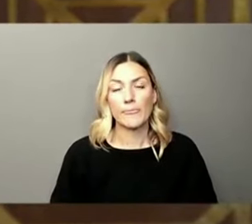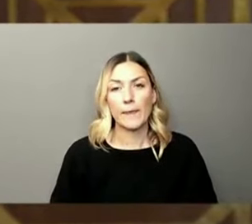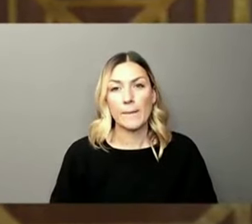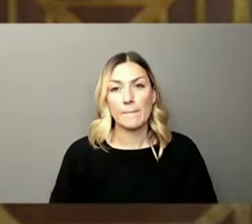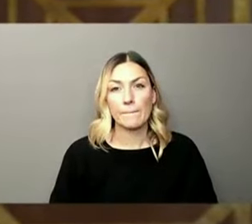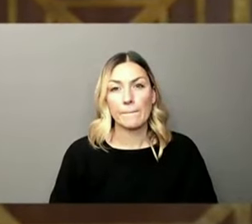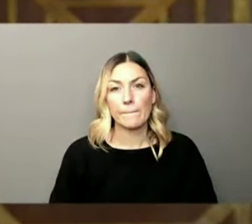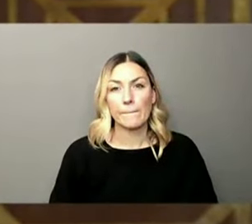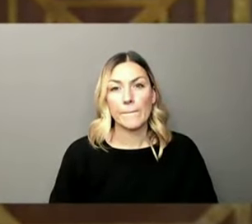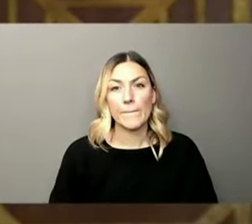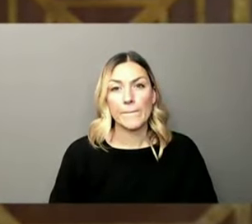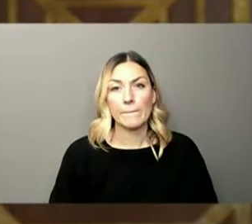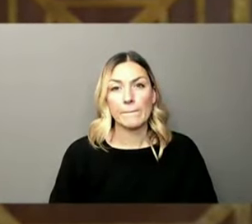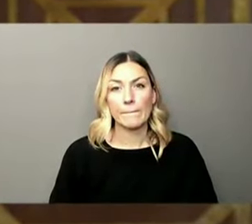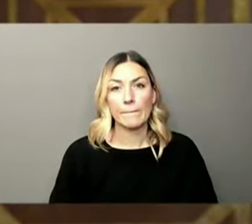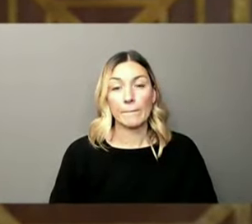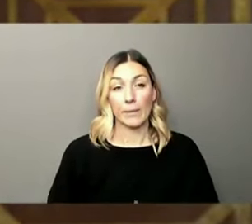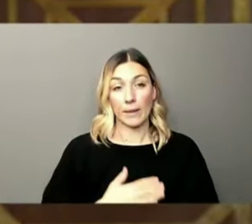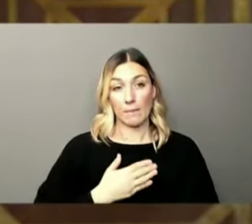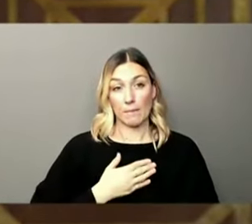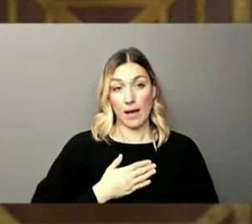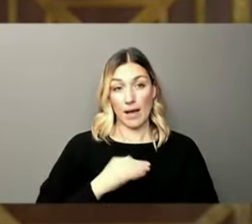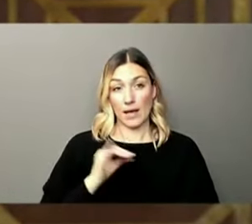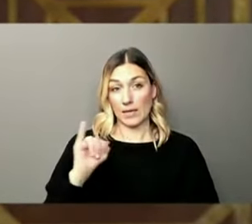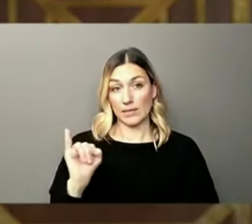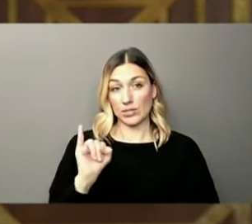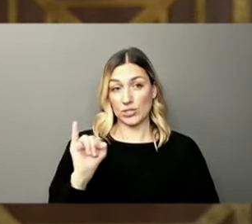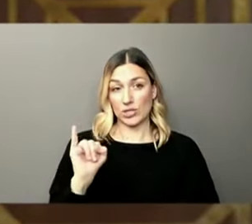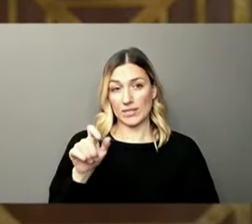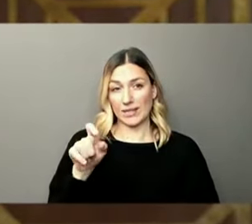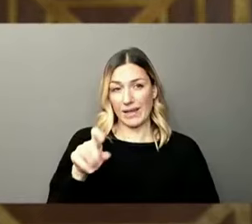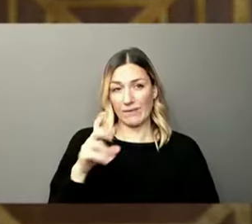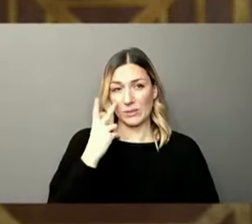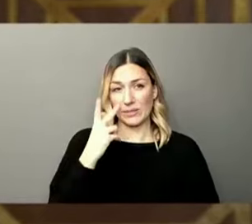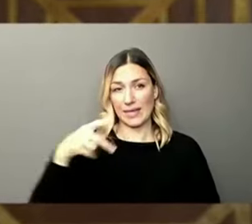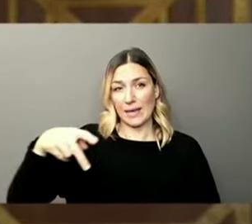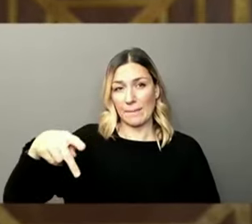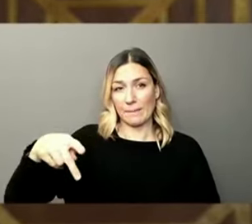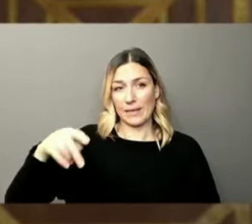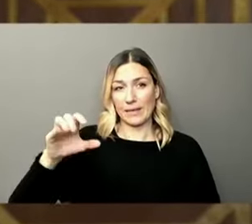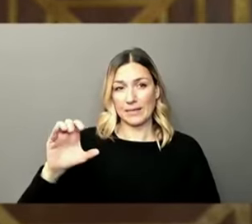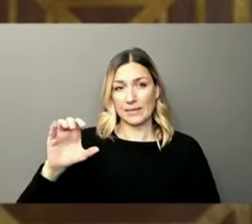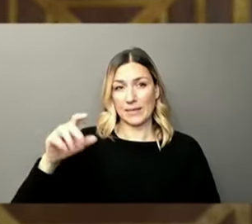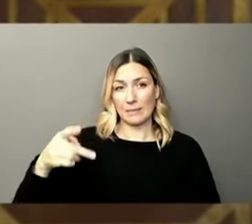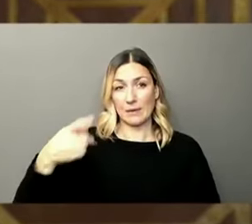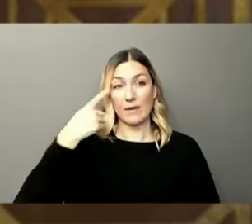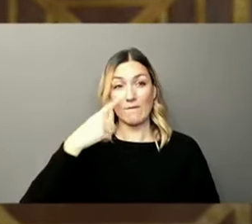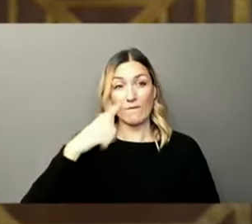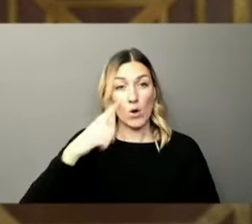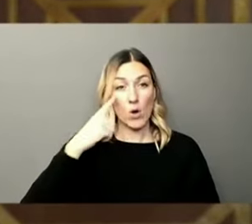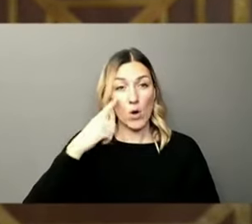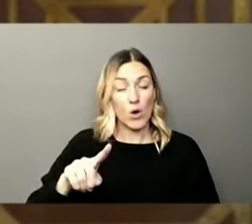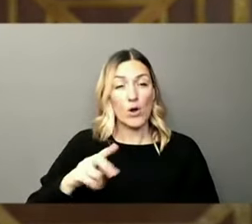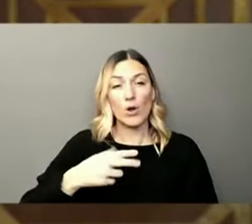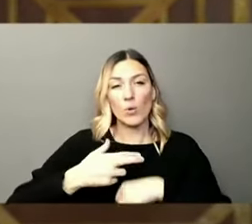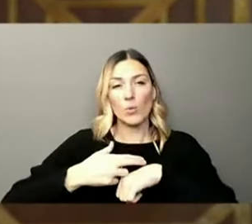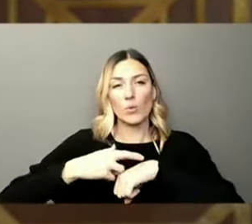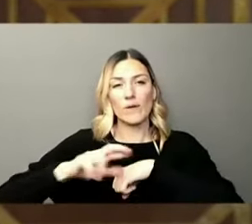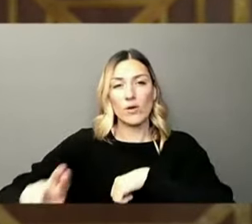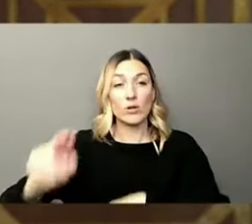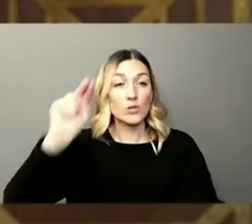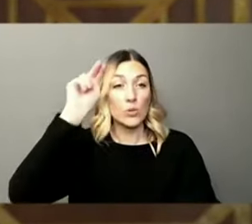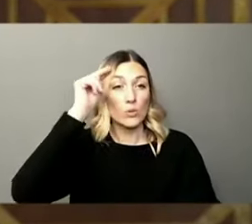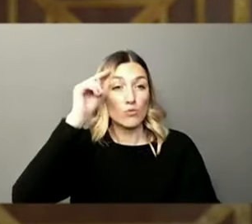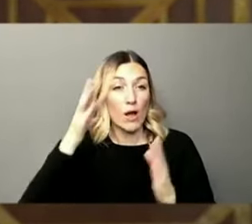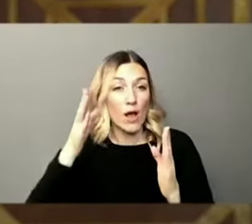You know, with my medical insurance, I have to see my PCP to ask for a referral. So when I wanted to see a neurologist, I had to